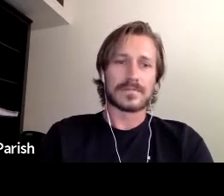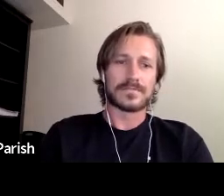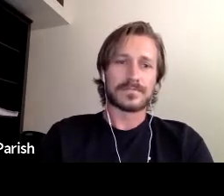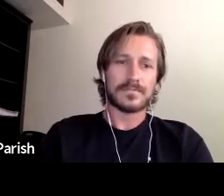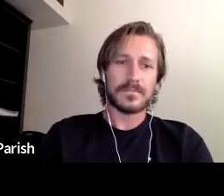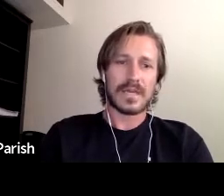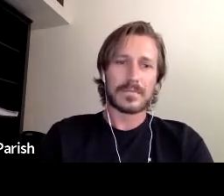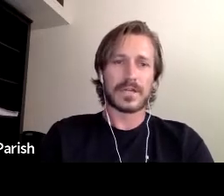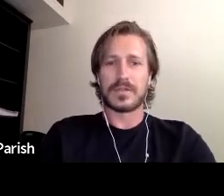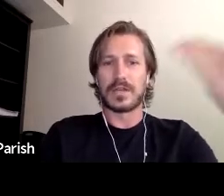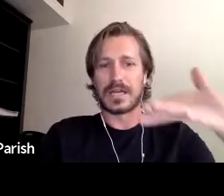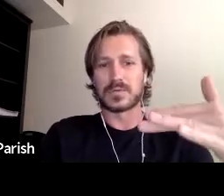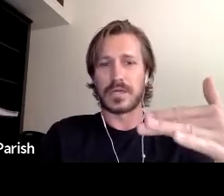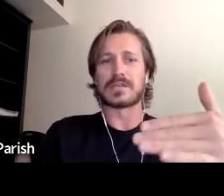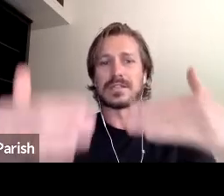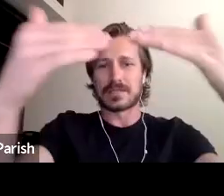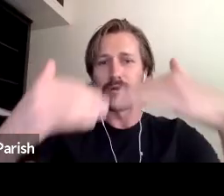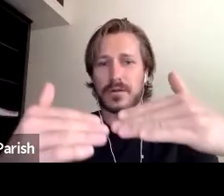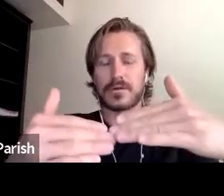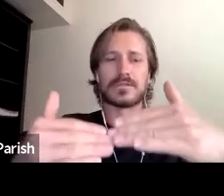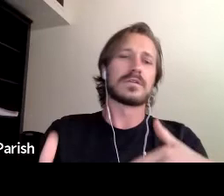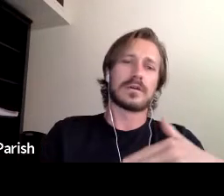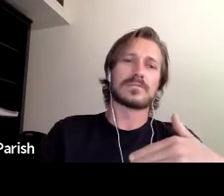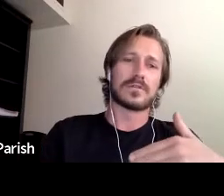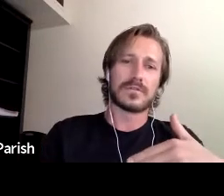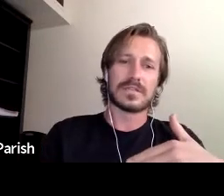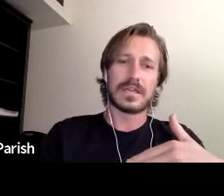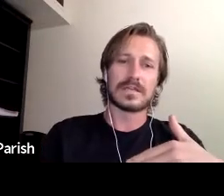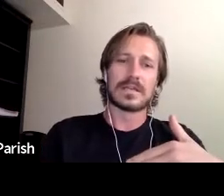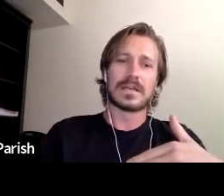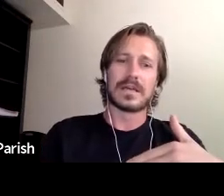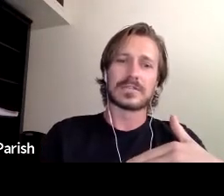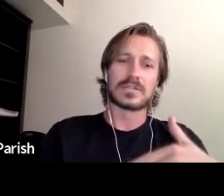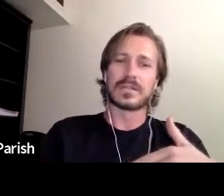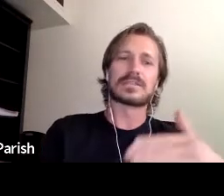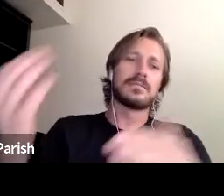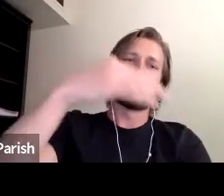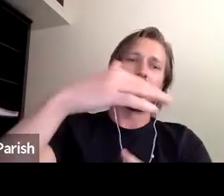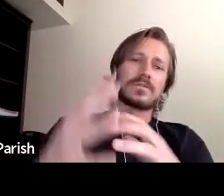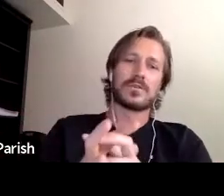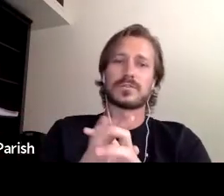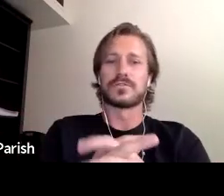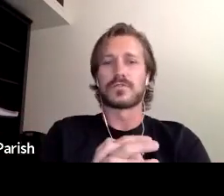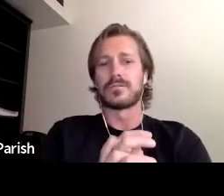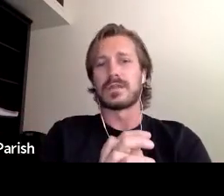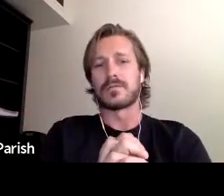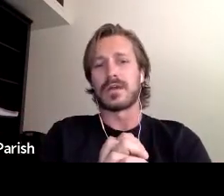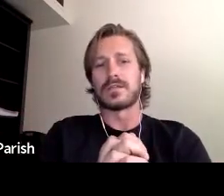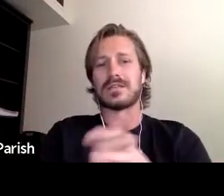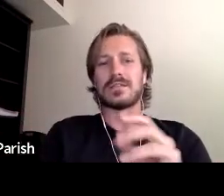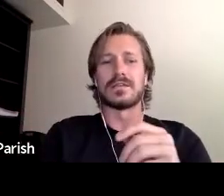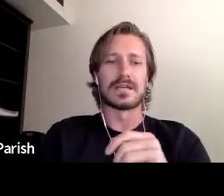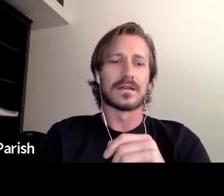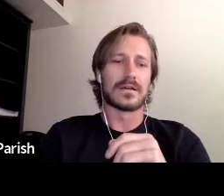like. And I put it in the next week because that's where they're going to encounter the date. And that just links them back to the original form. And that